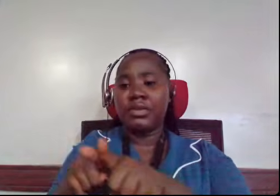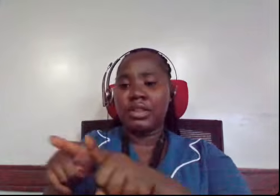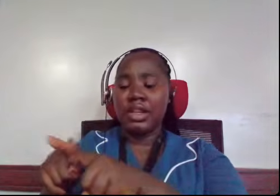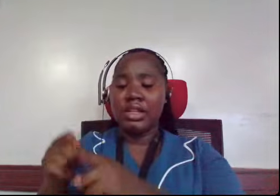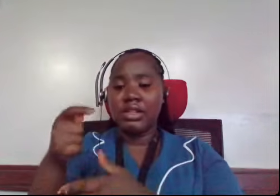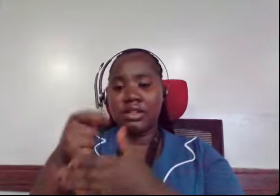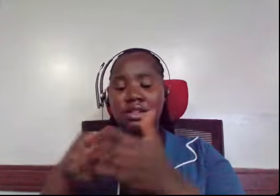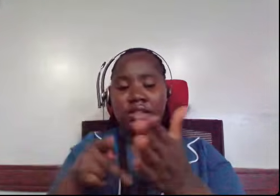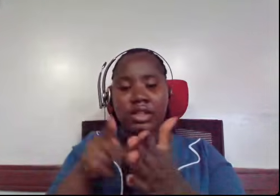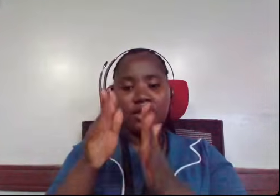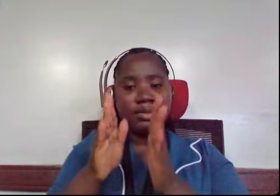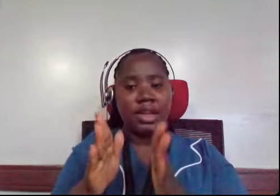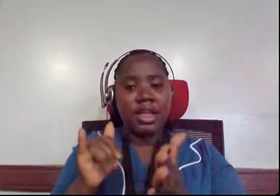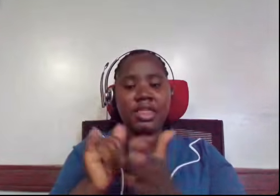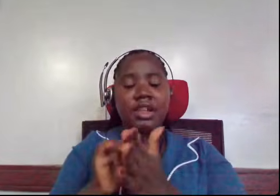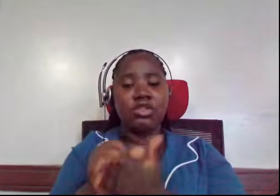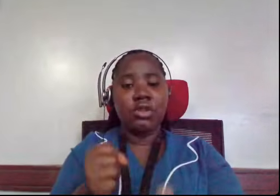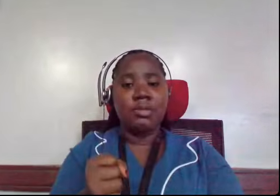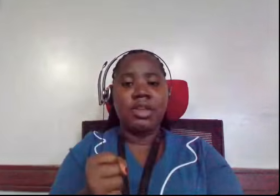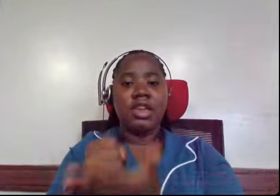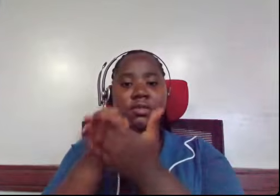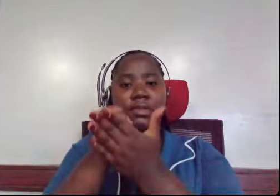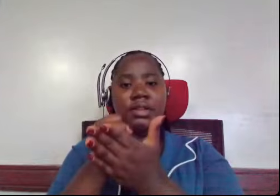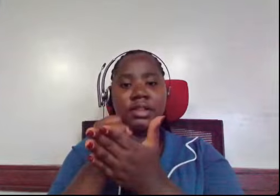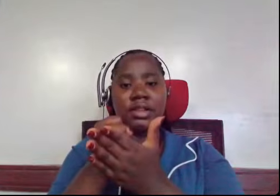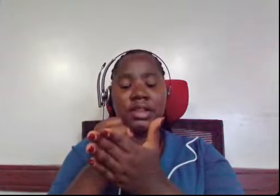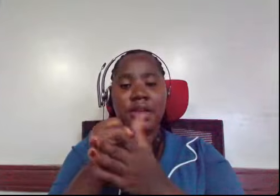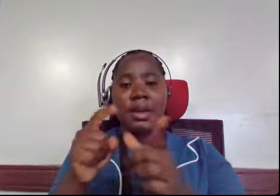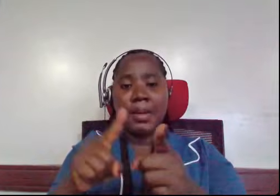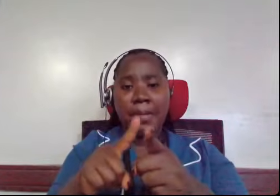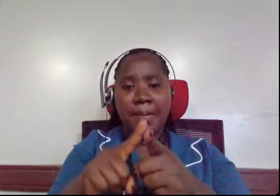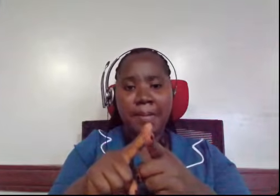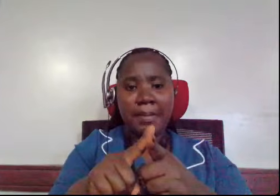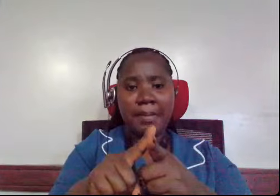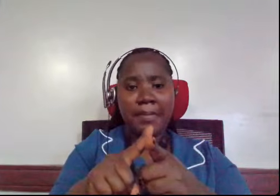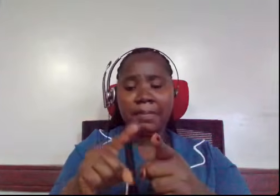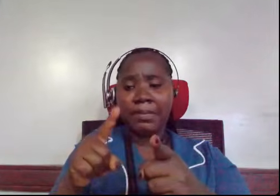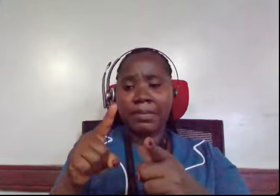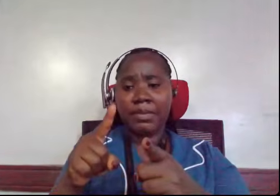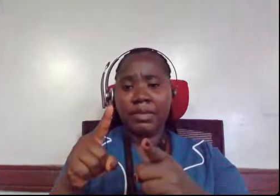You will be assisted accordingly. You can object to that